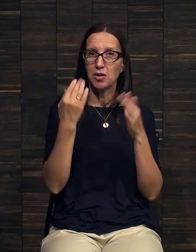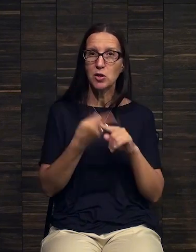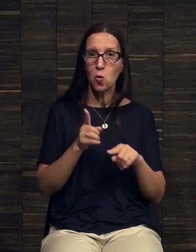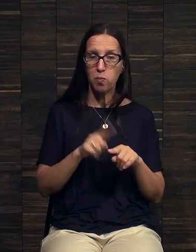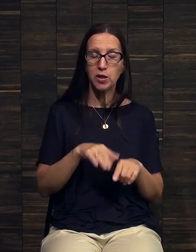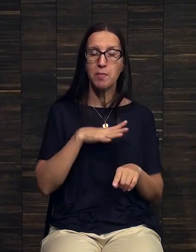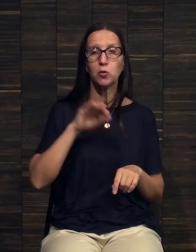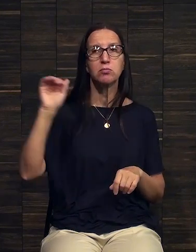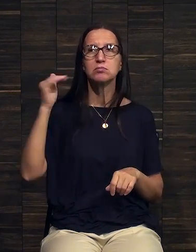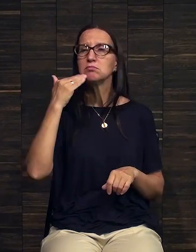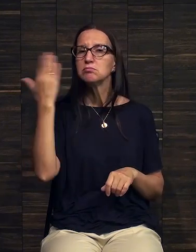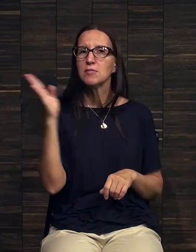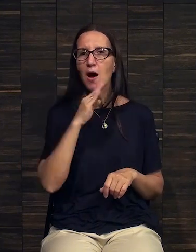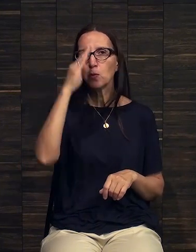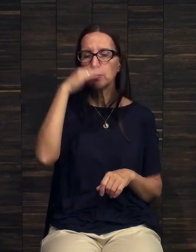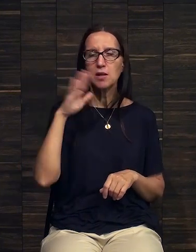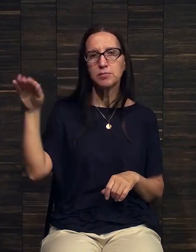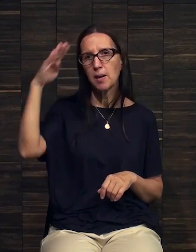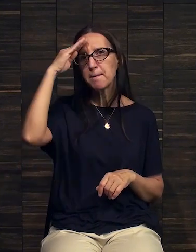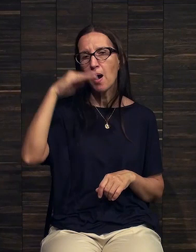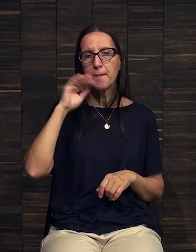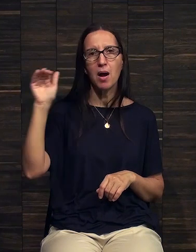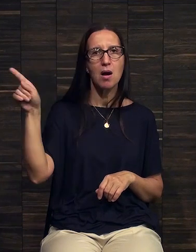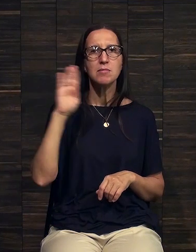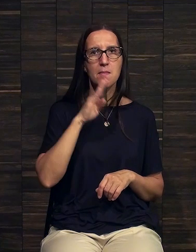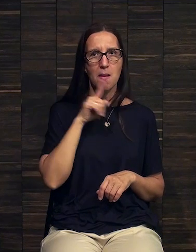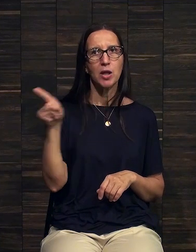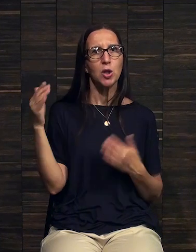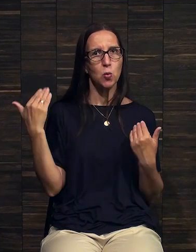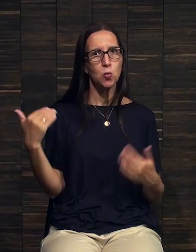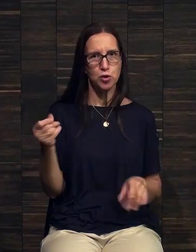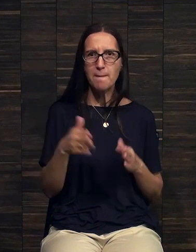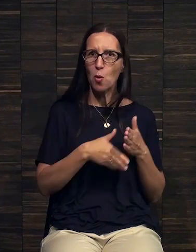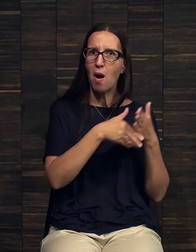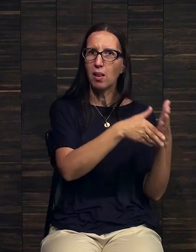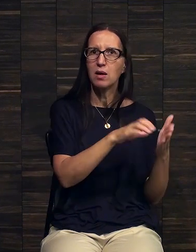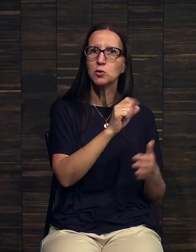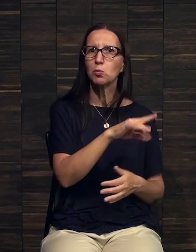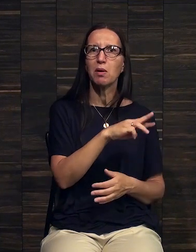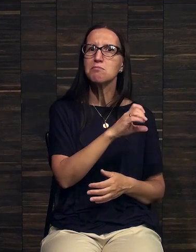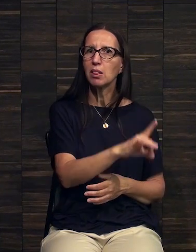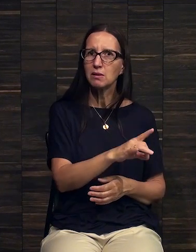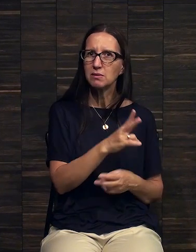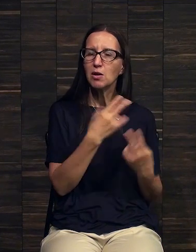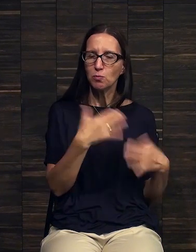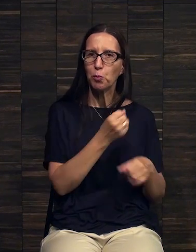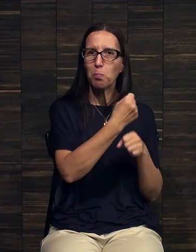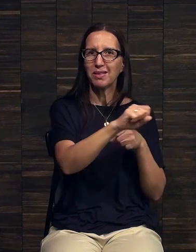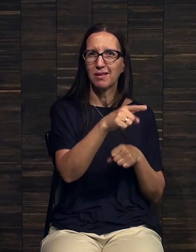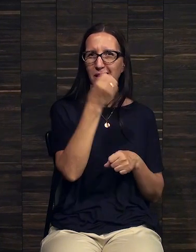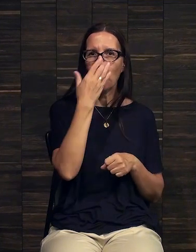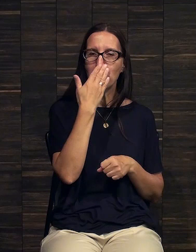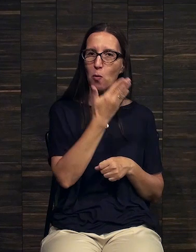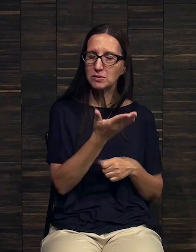are coming to their children, they will show their comics and ask them, Mom or Dad, did